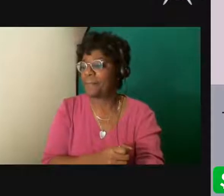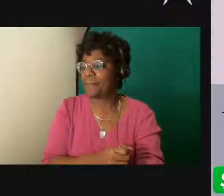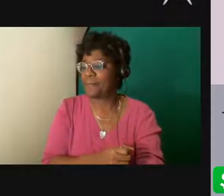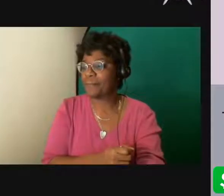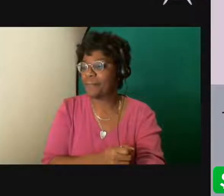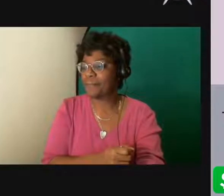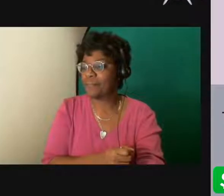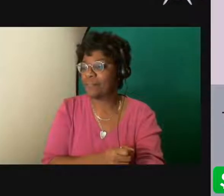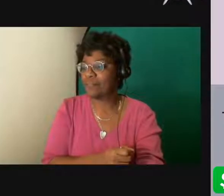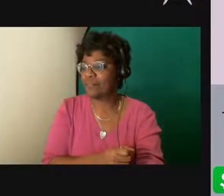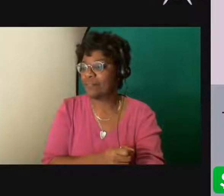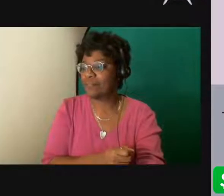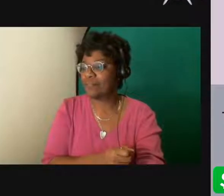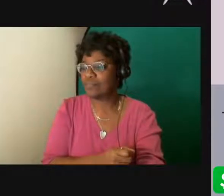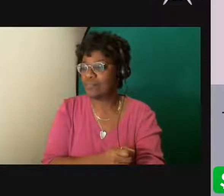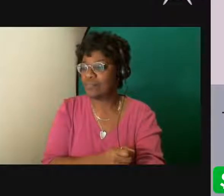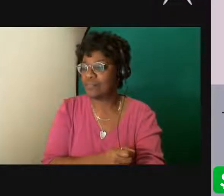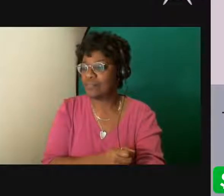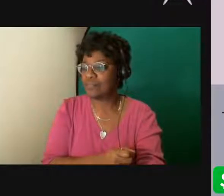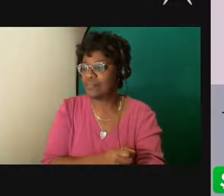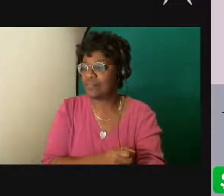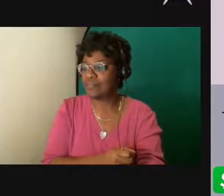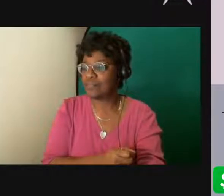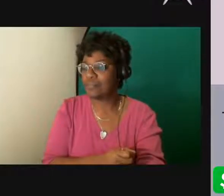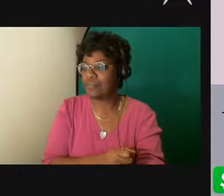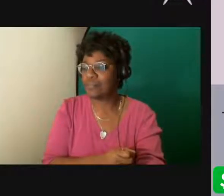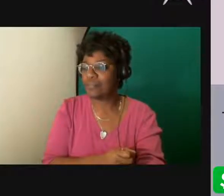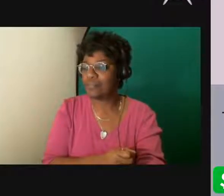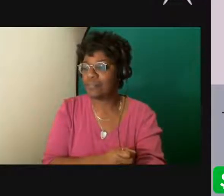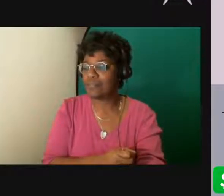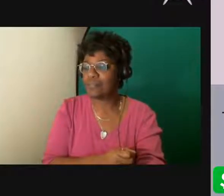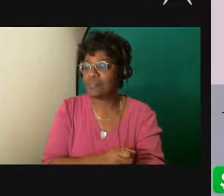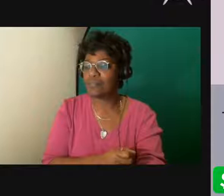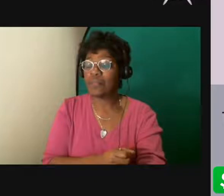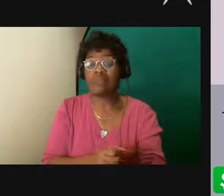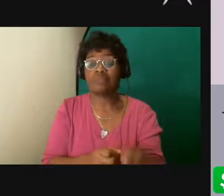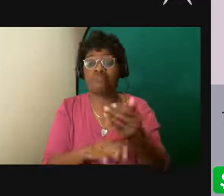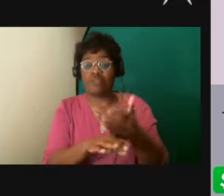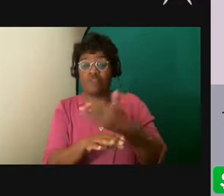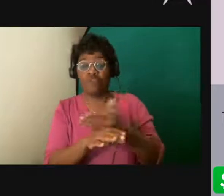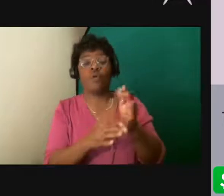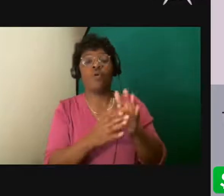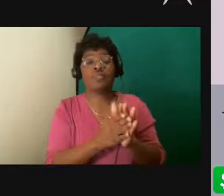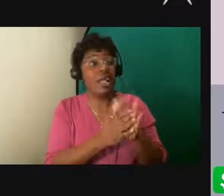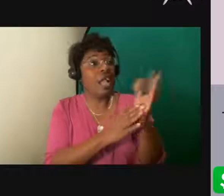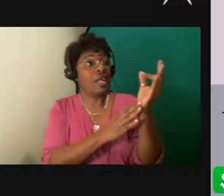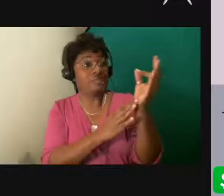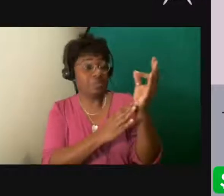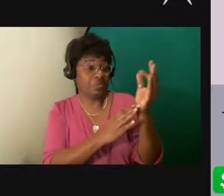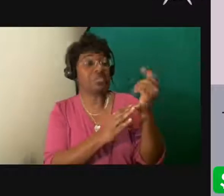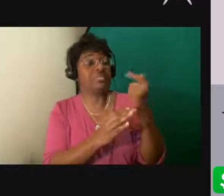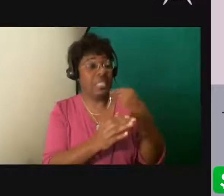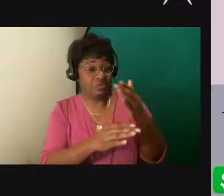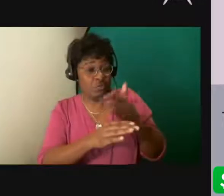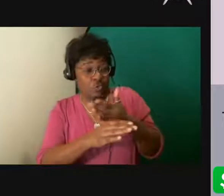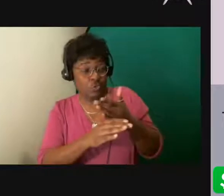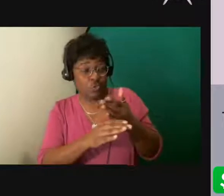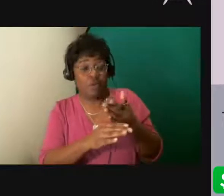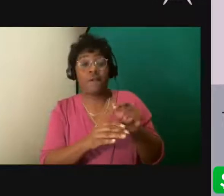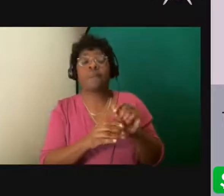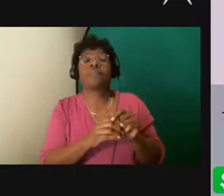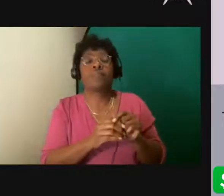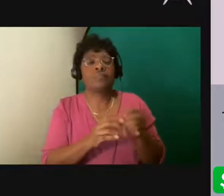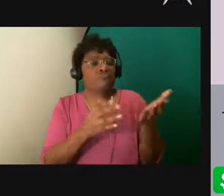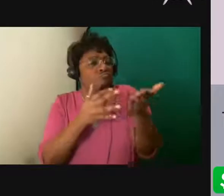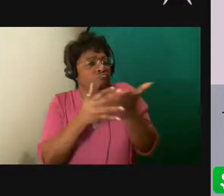word, we do have a selection. But before that, let me pause to publicly thank. I had to repent. I was in a training on